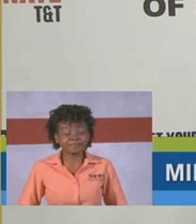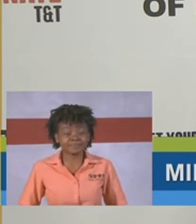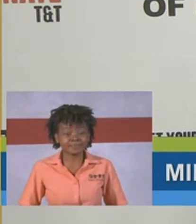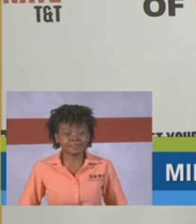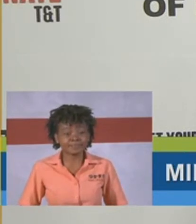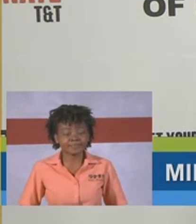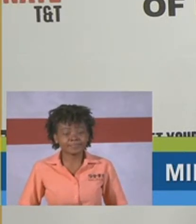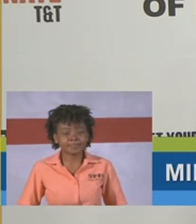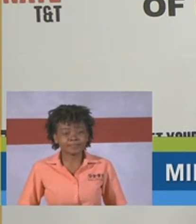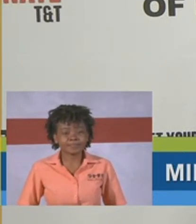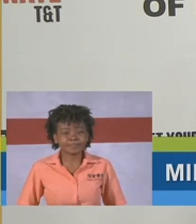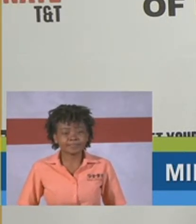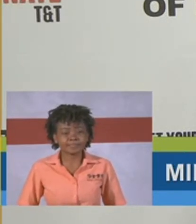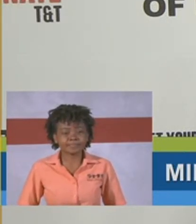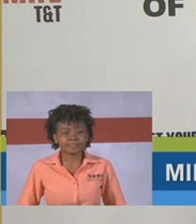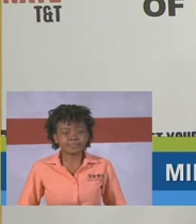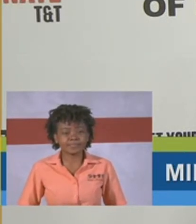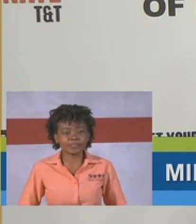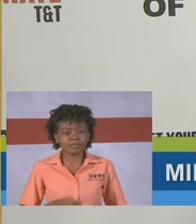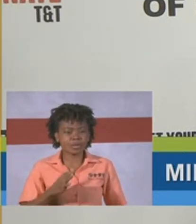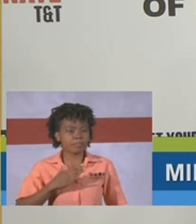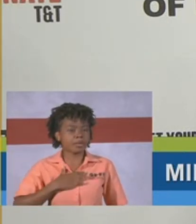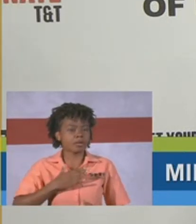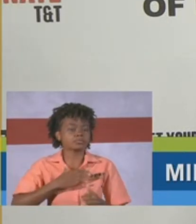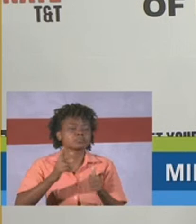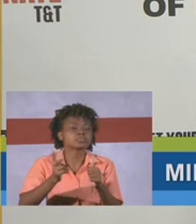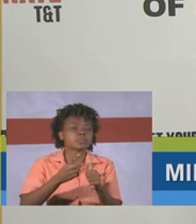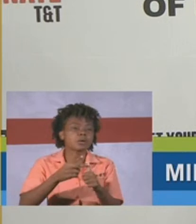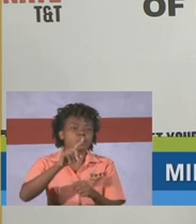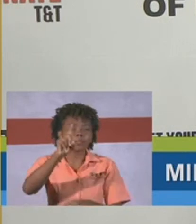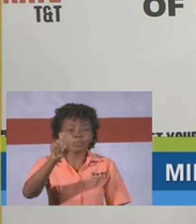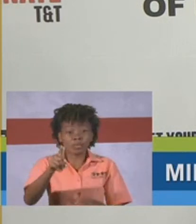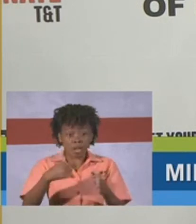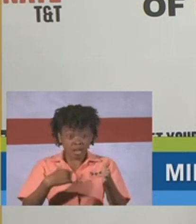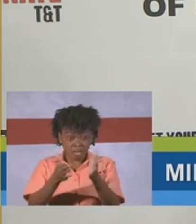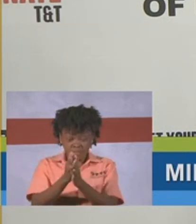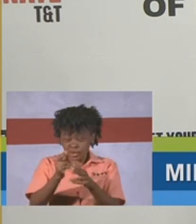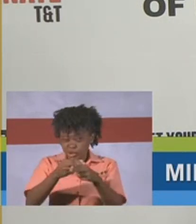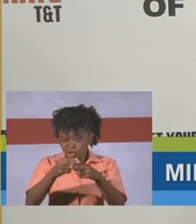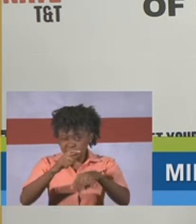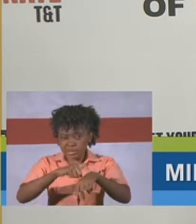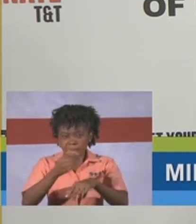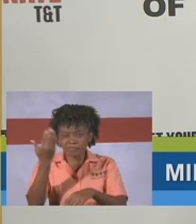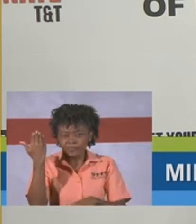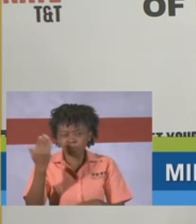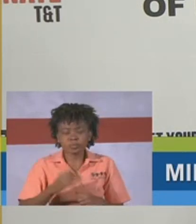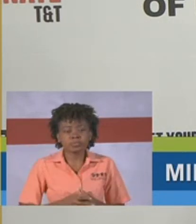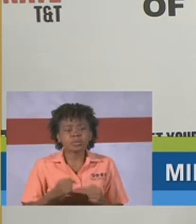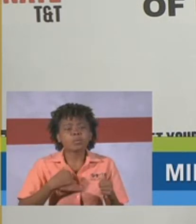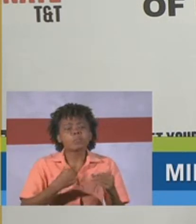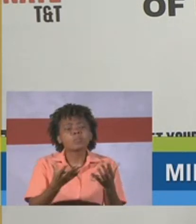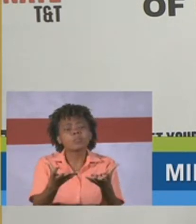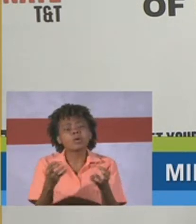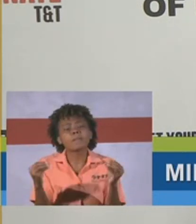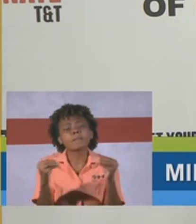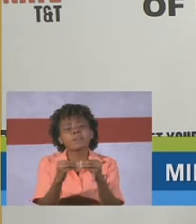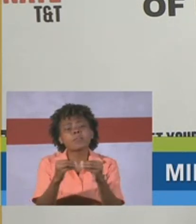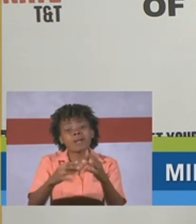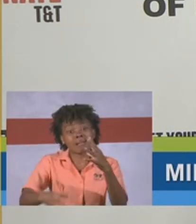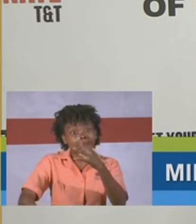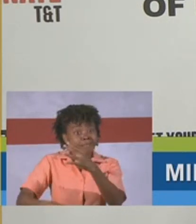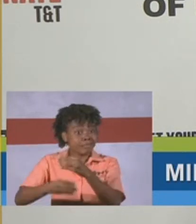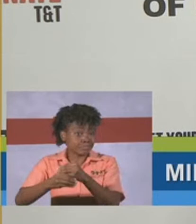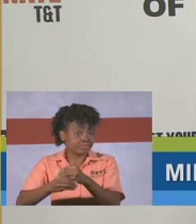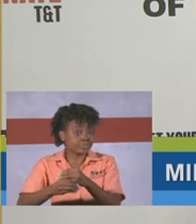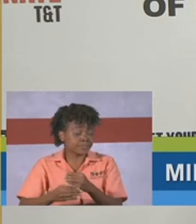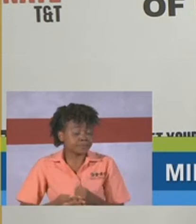second question a little while ago, and basically I wanted to ask as well. I mean, how often do we